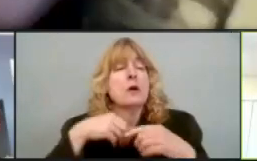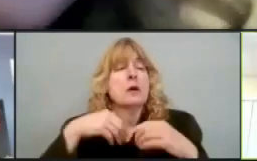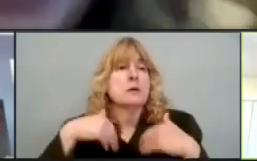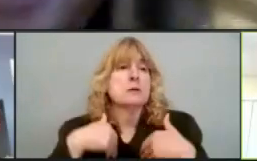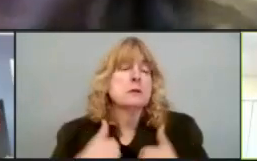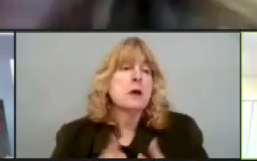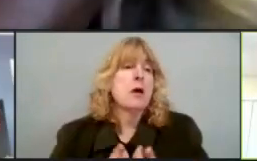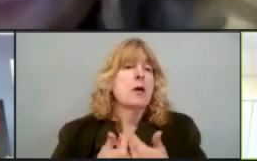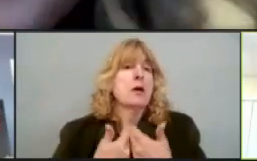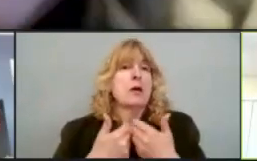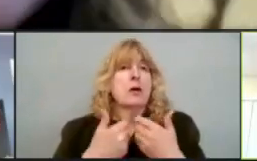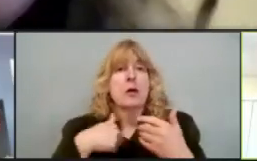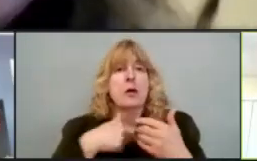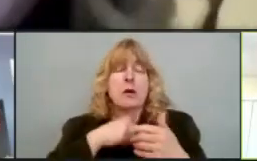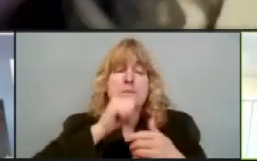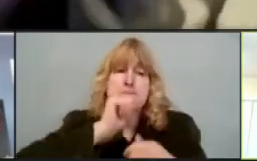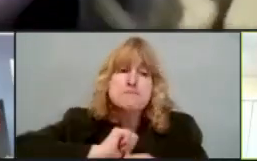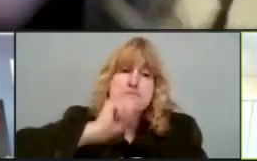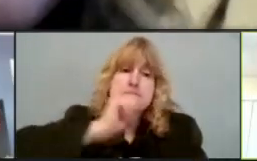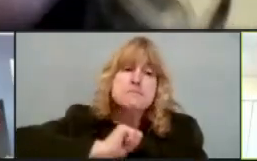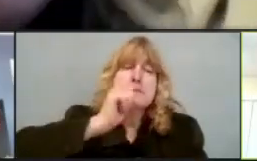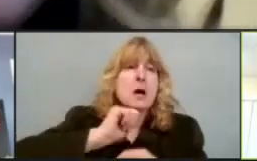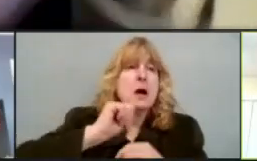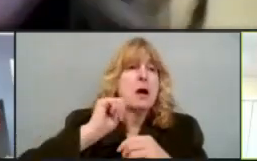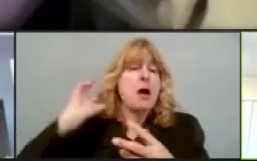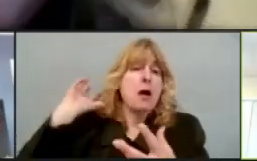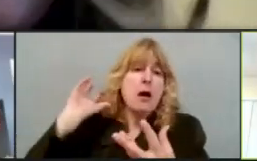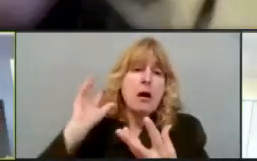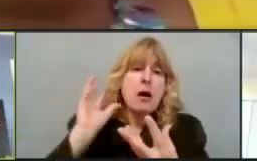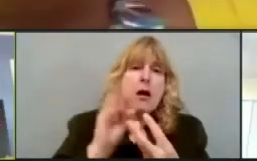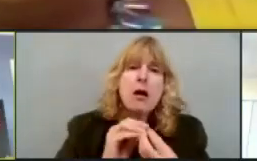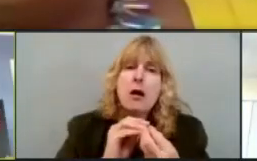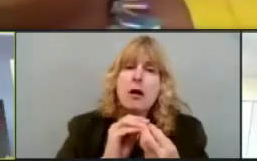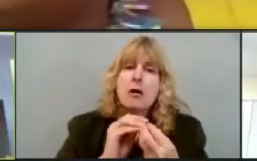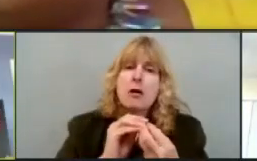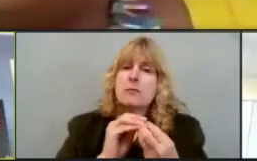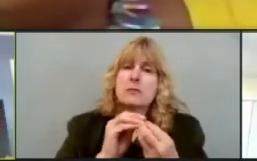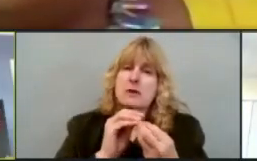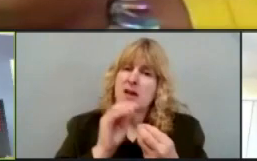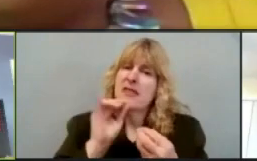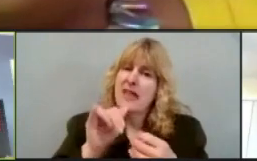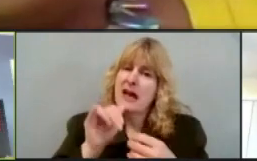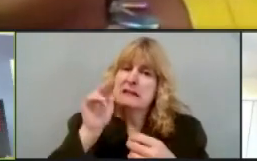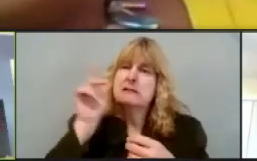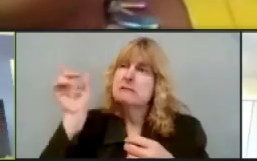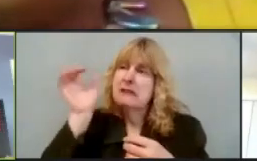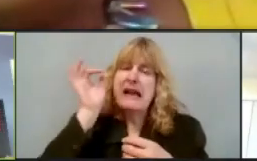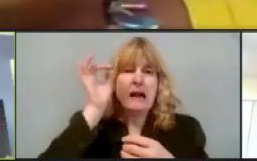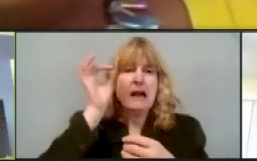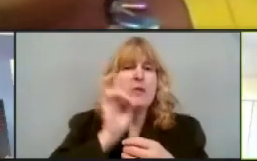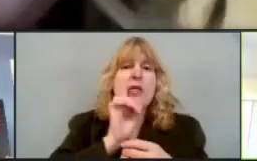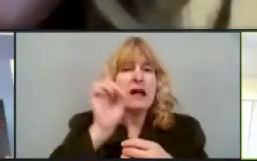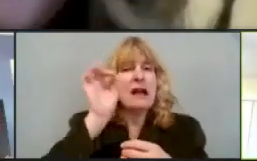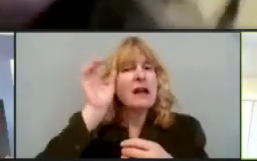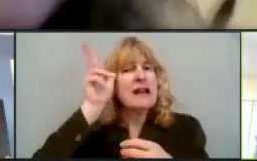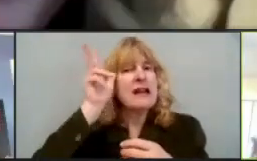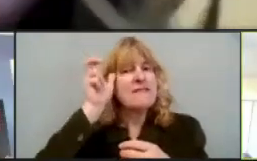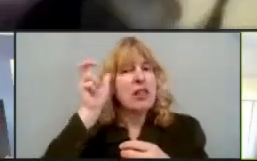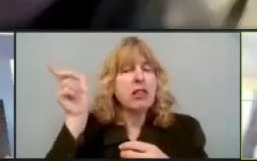we've sacrificed, it just seems evil. Right. Just really